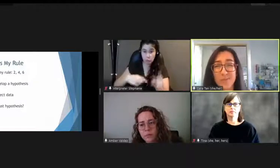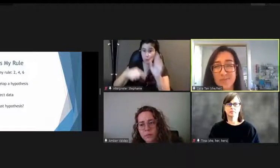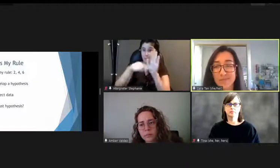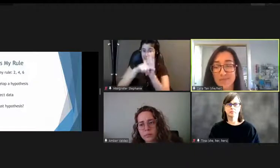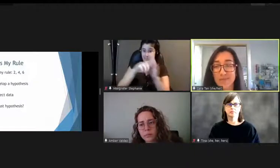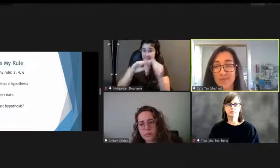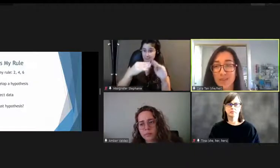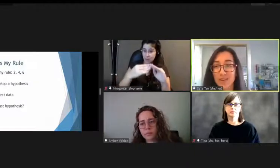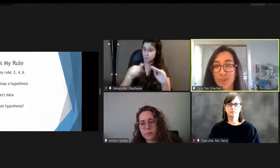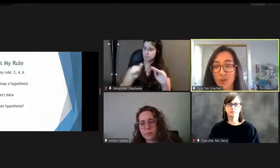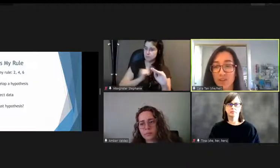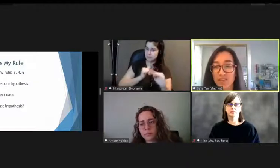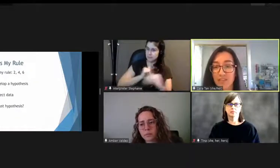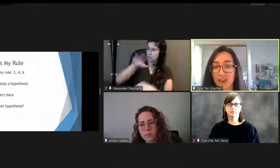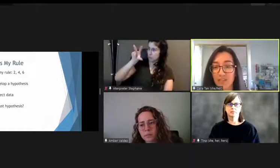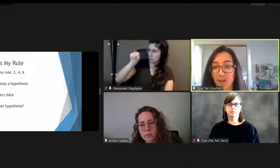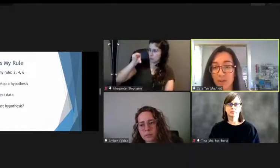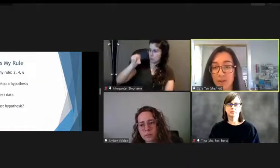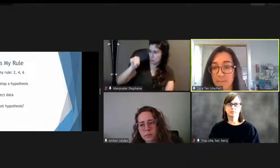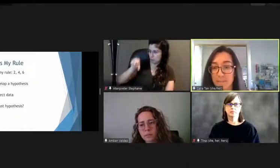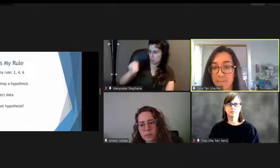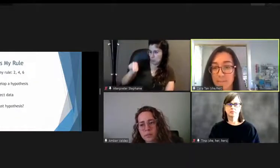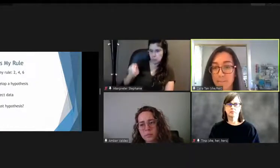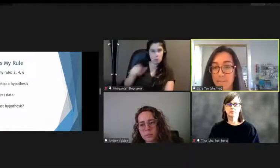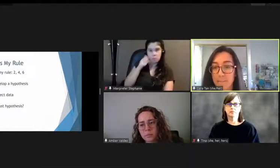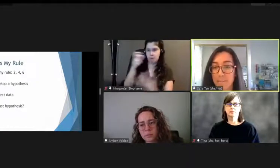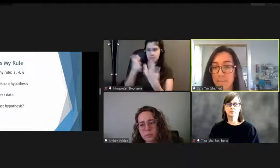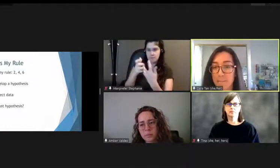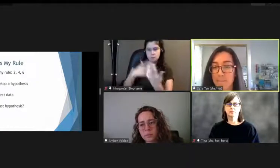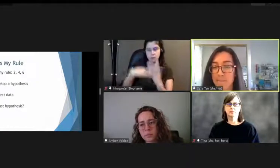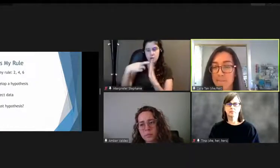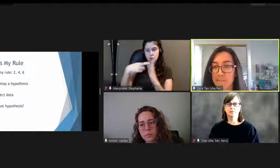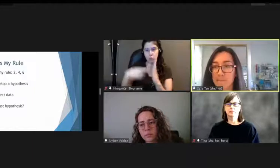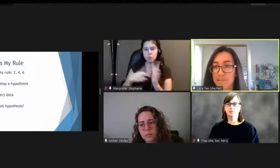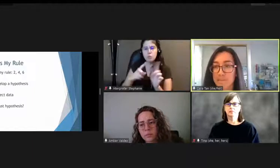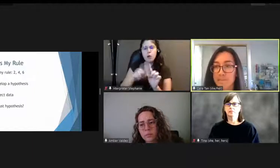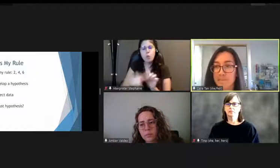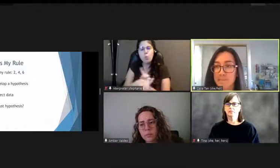to them, right? But what else do they have in common?